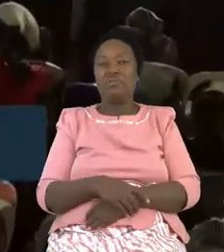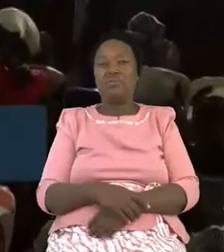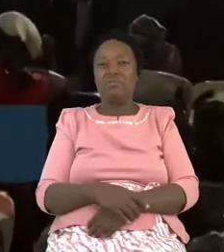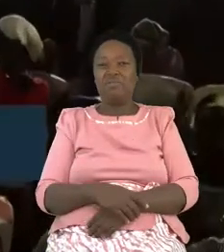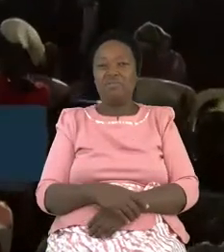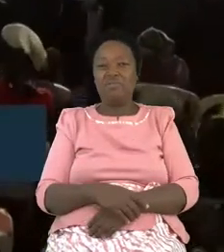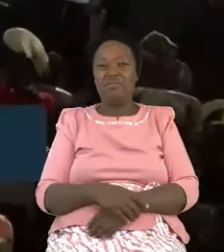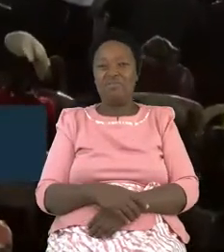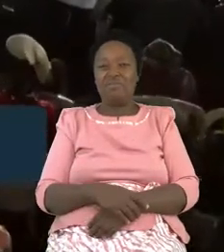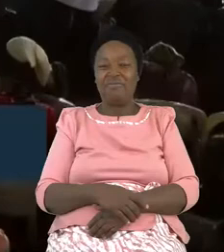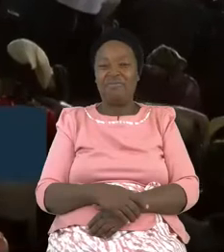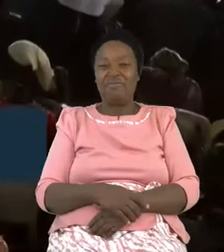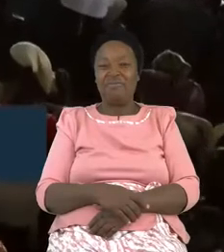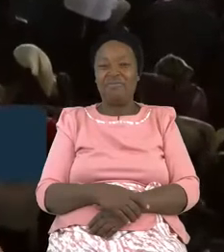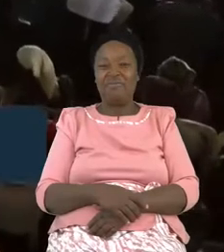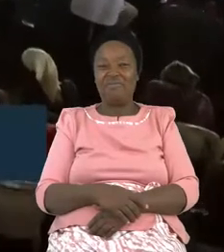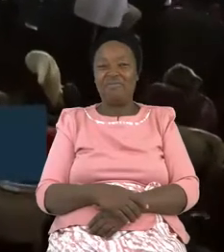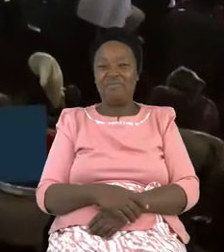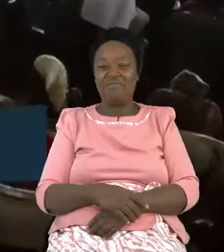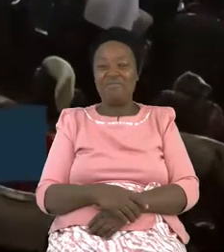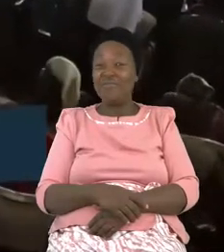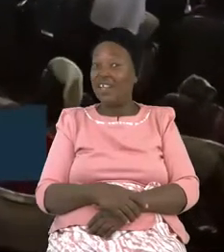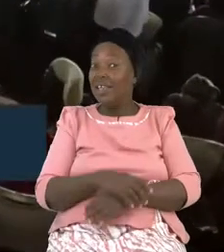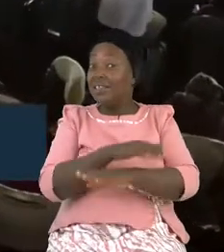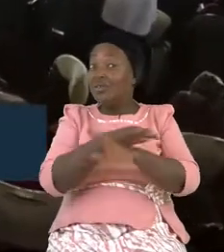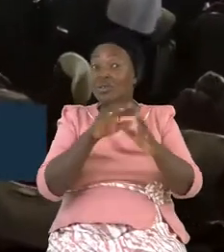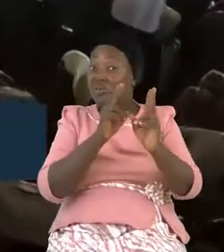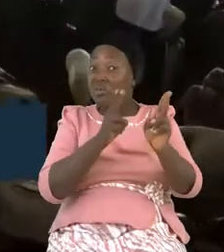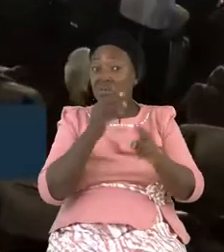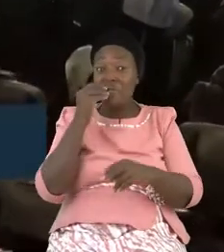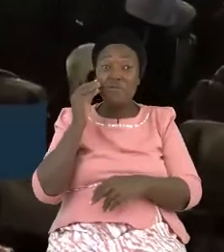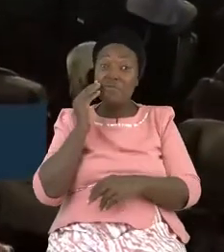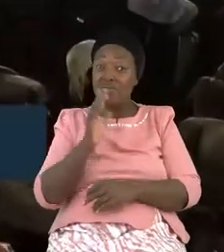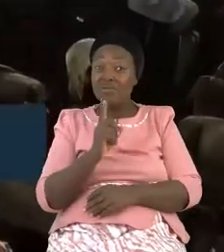If you are finished, just wave your hands to me so that we can see you.